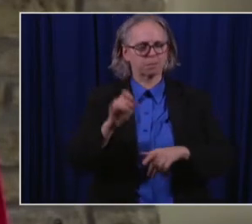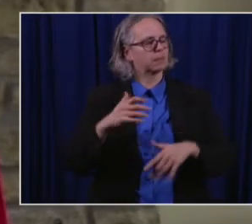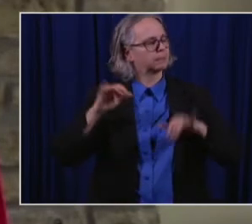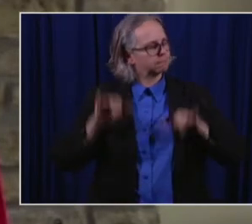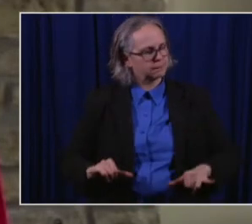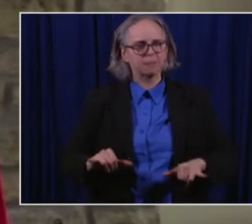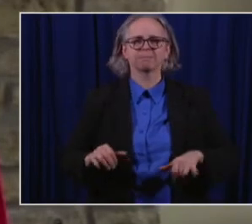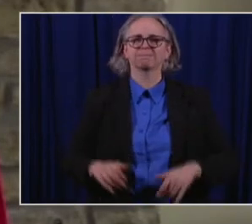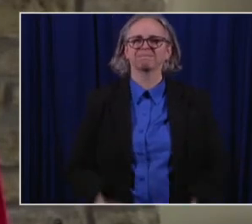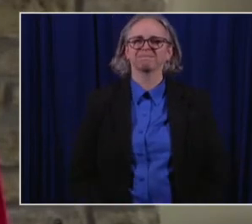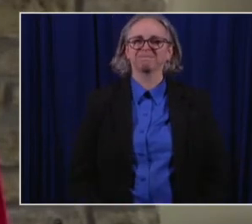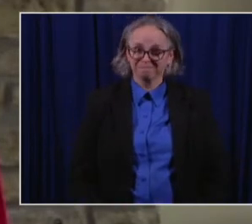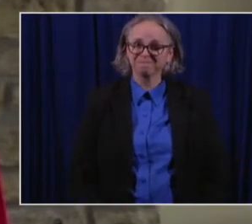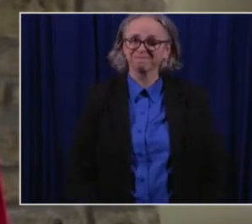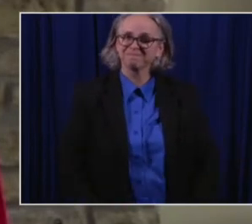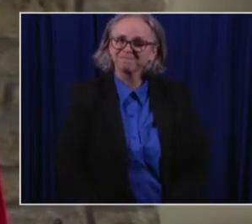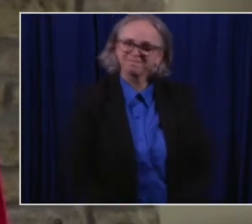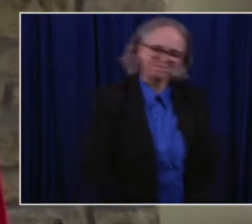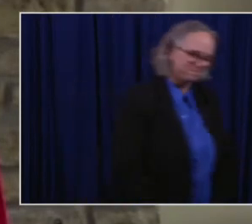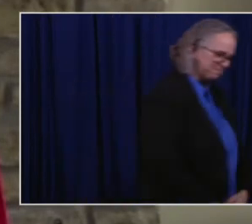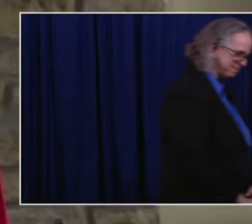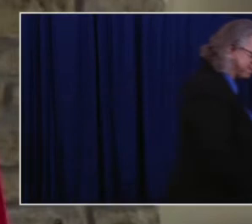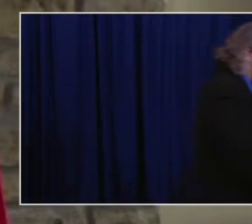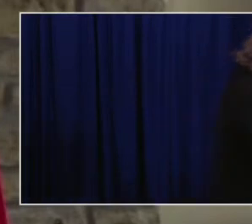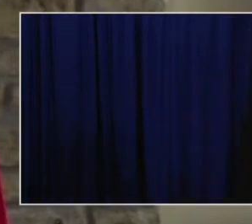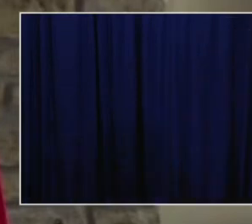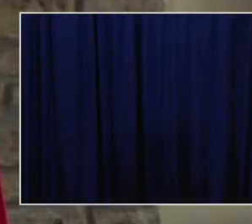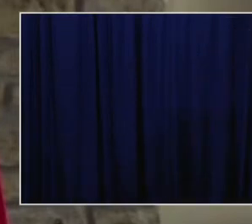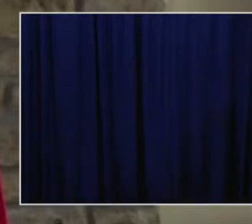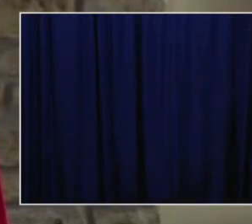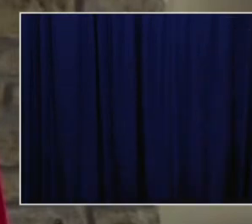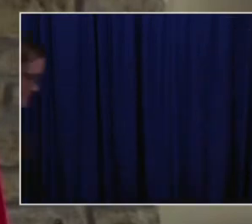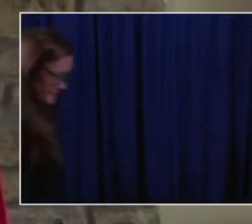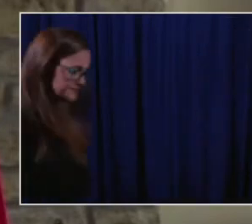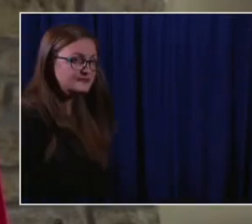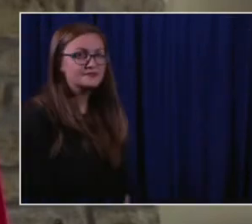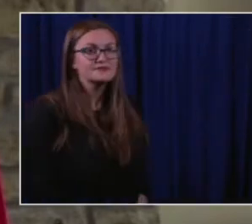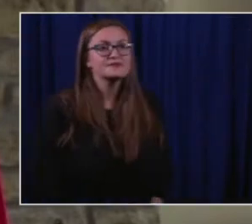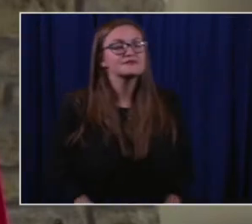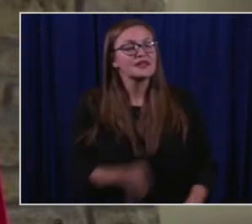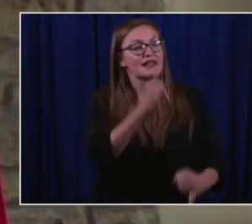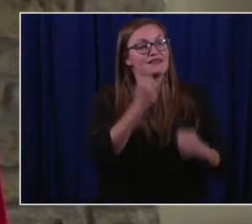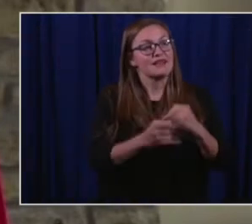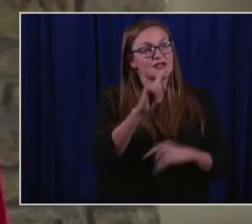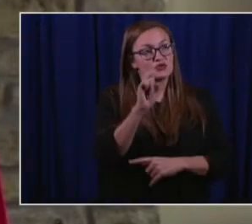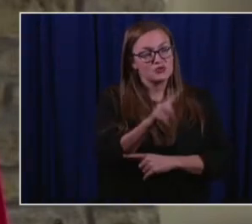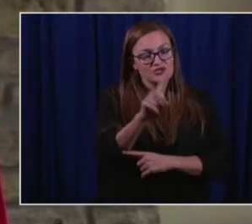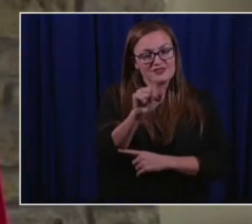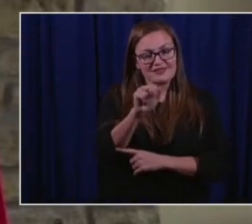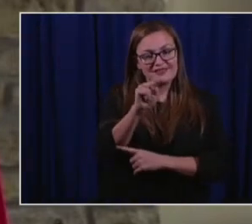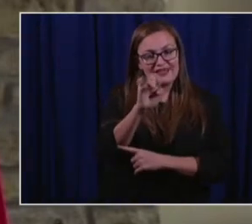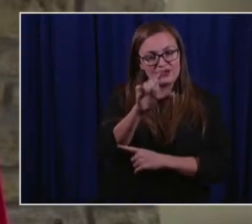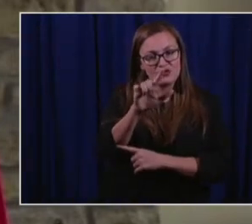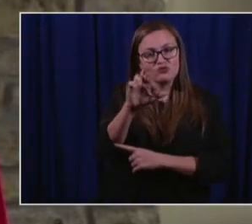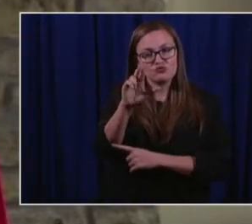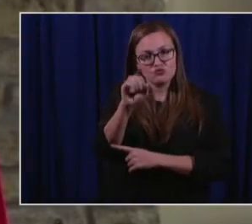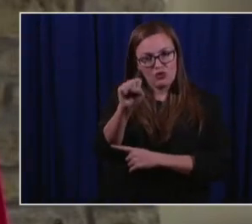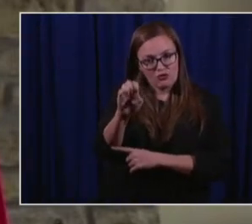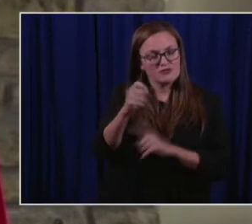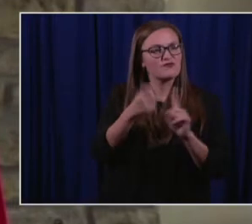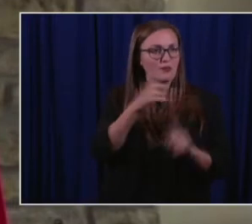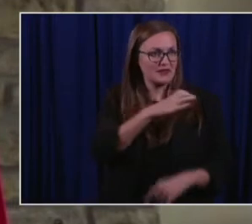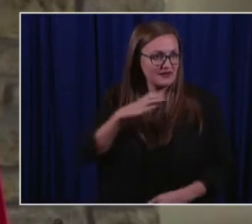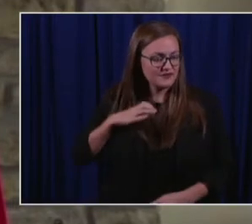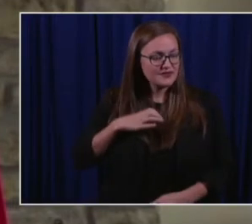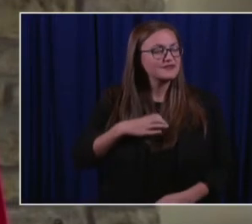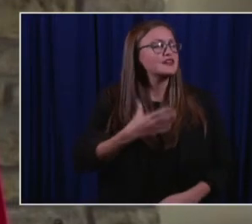Governor, next question will be the last question, and it belongs to Dan DeRose at WOIO in Cleveland. Good afternoon, Governor. And again,